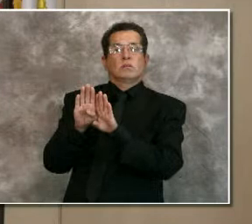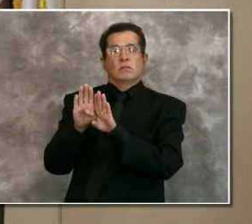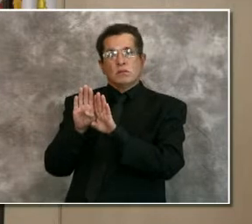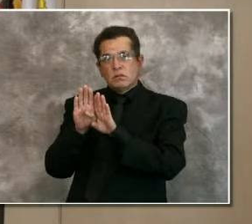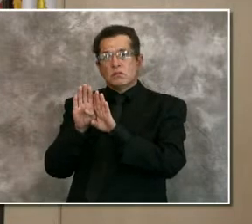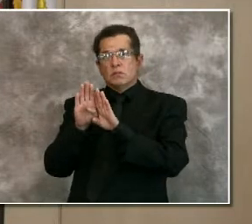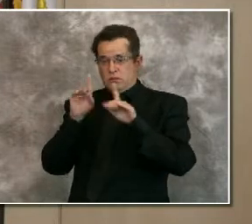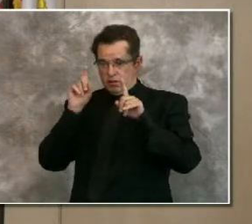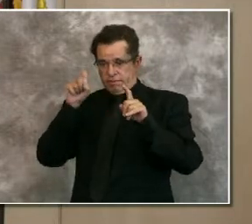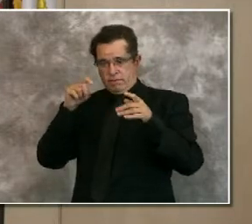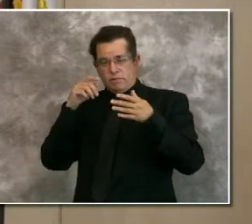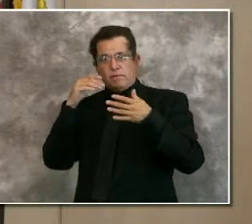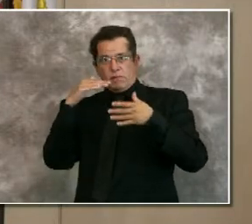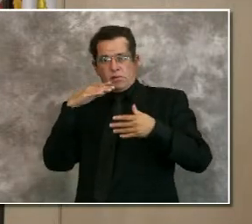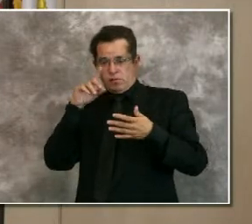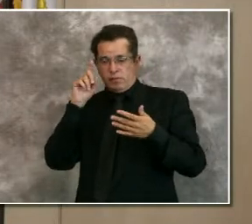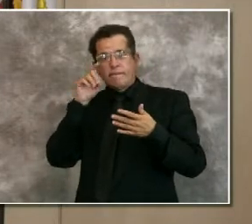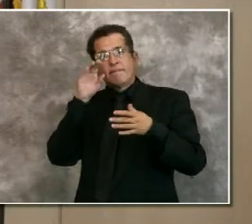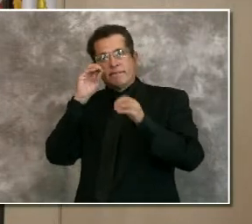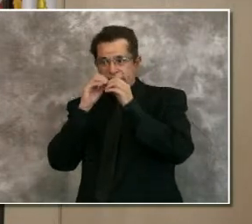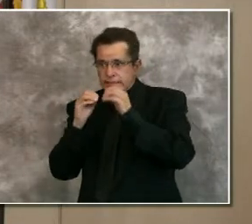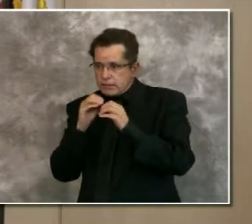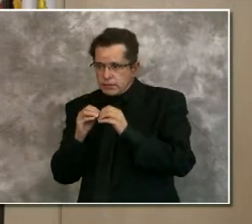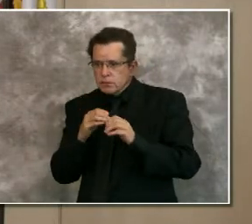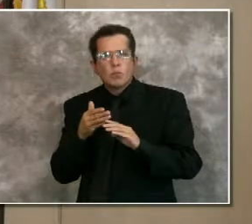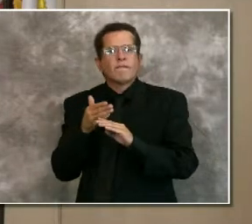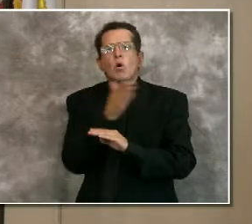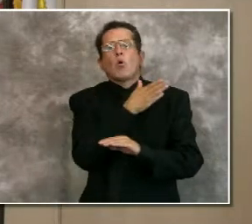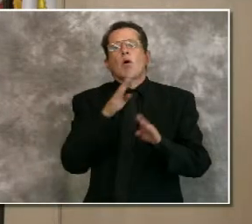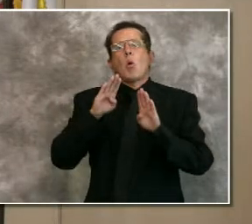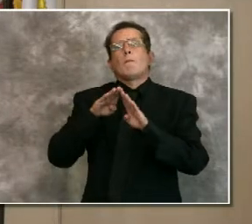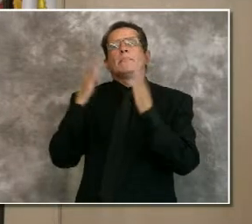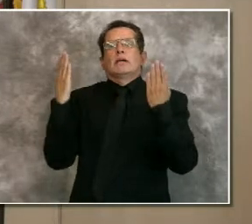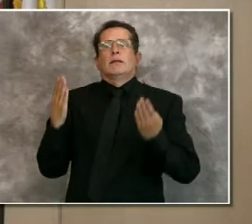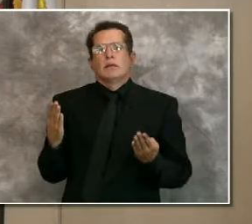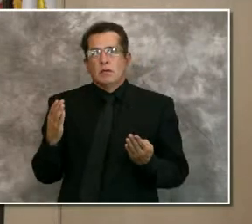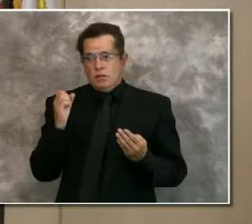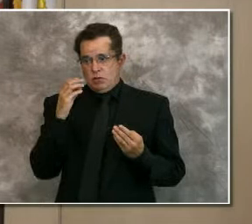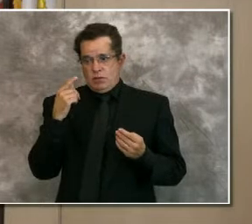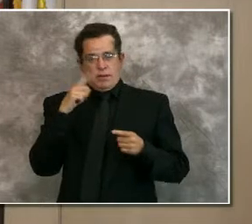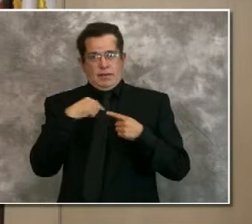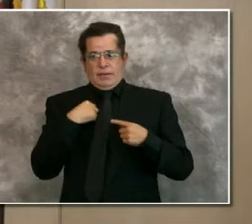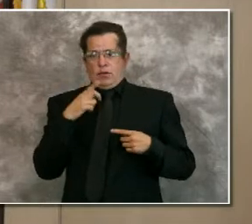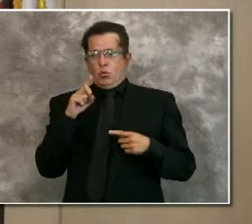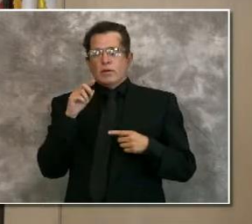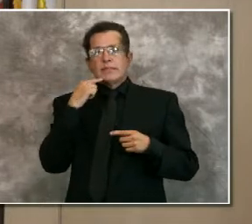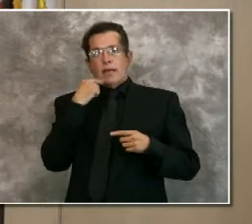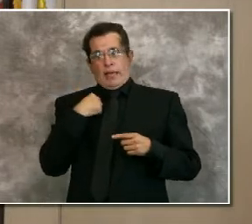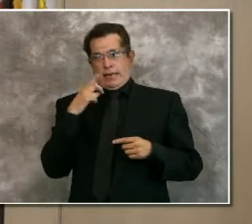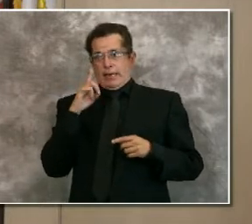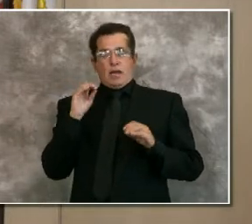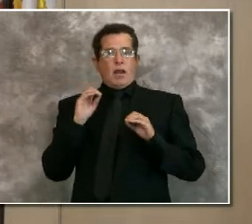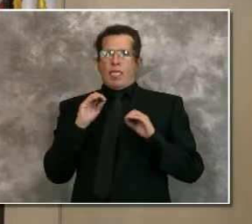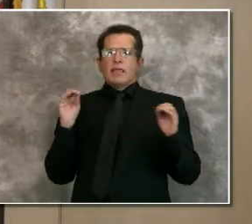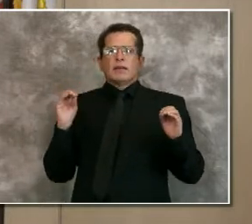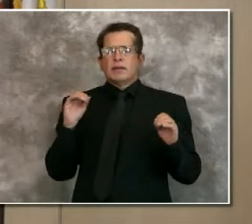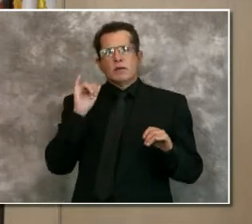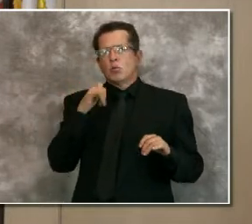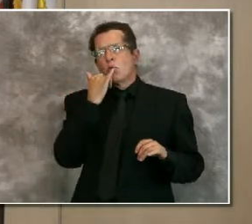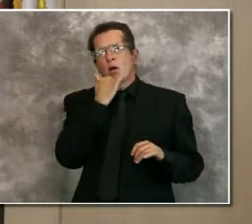all of these measures before they open back up. So to say that we have done nothing is a